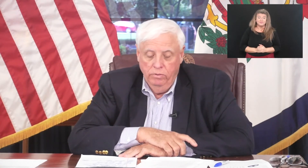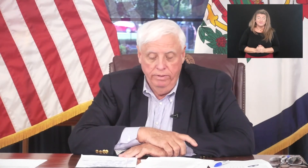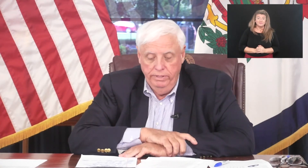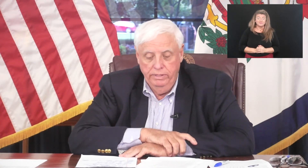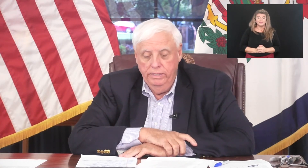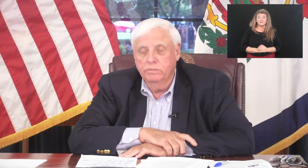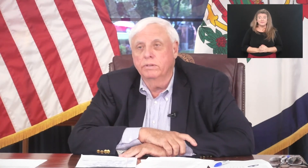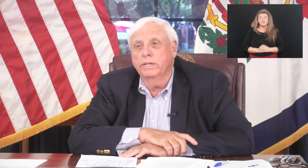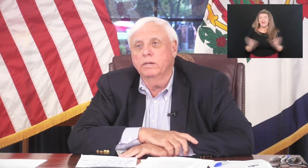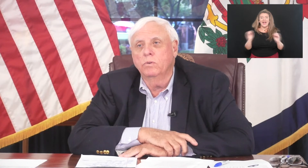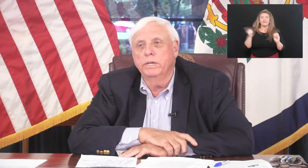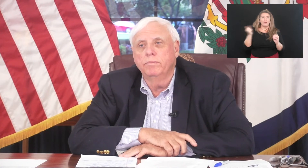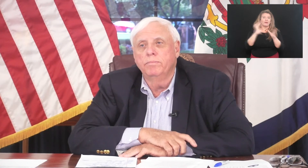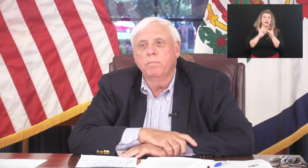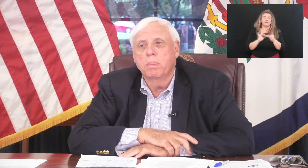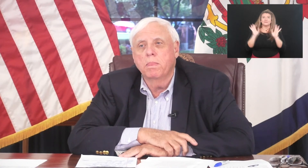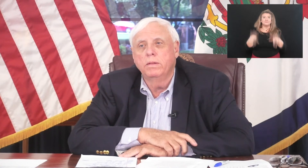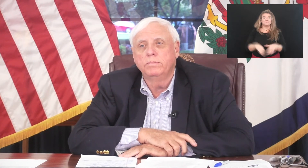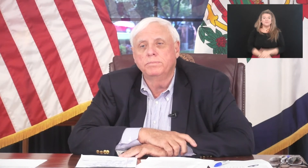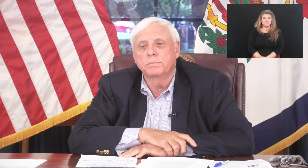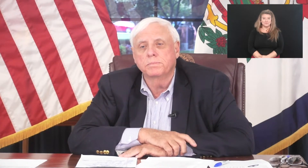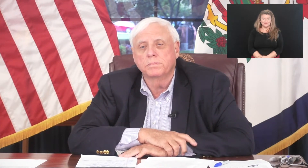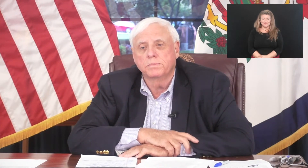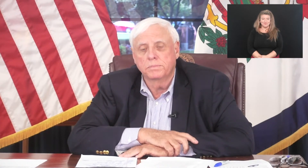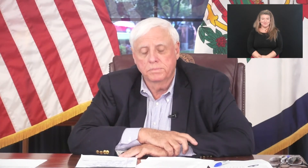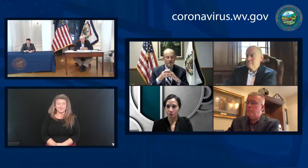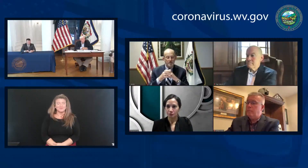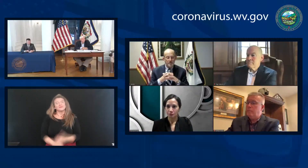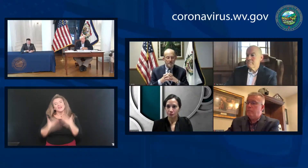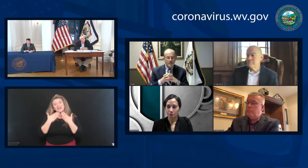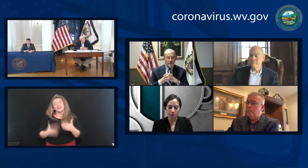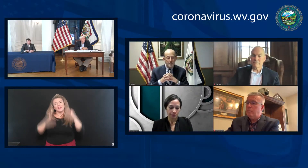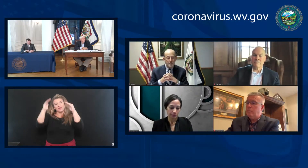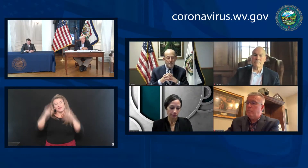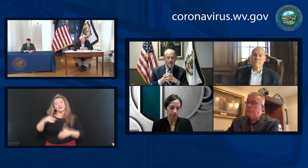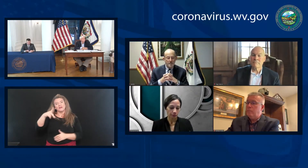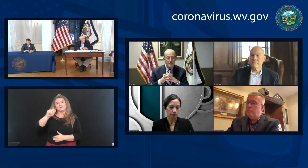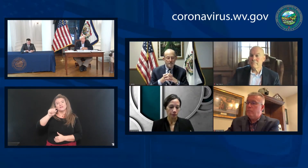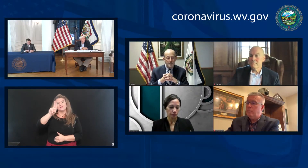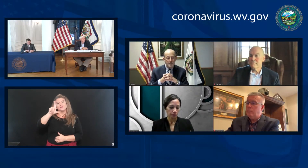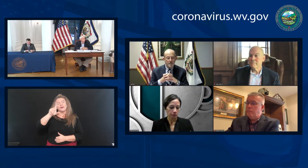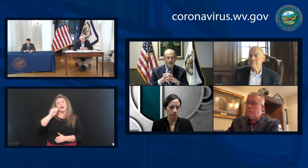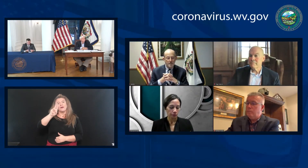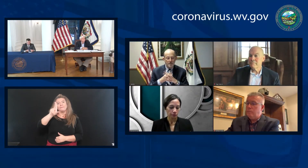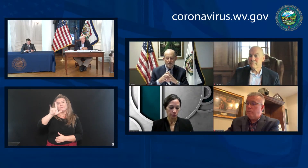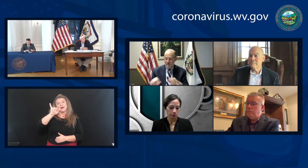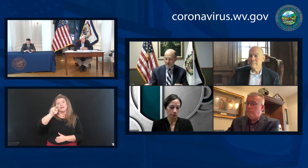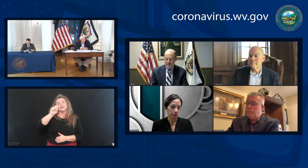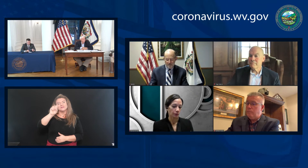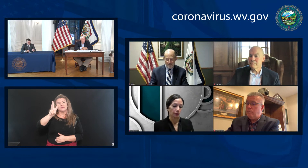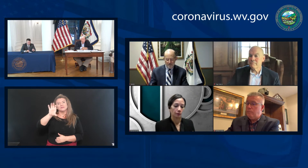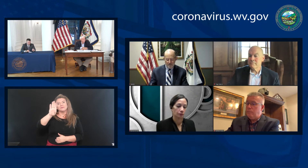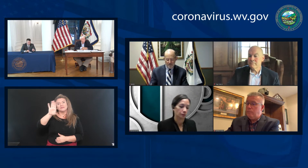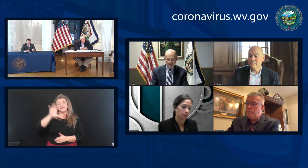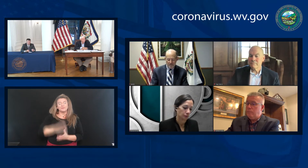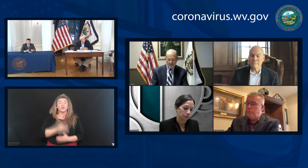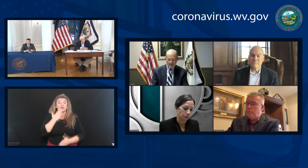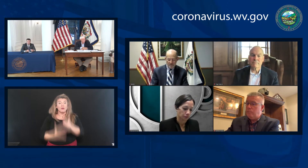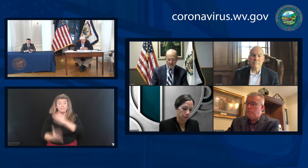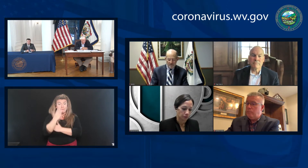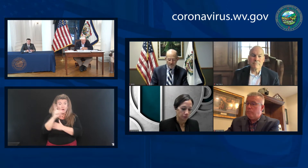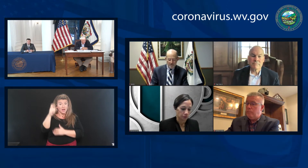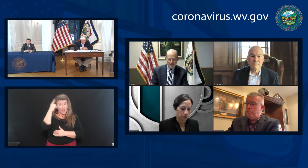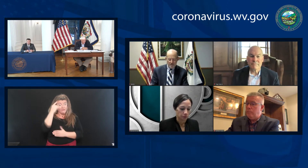I don't have anything else on that. Go ahead. All right, thank you, Katie. Next, we'll go to Paul Mullen with WCBC. Good morning, Governor. Good